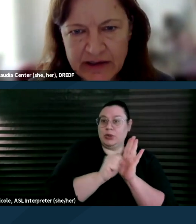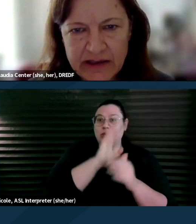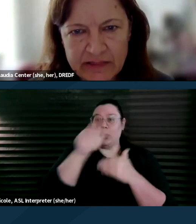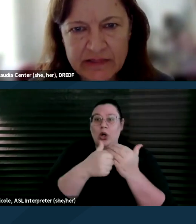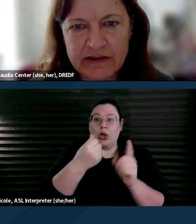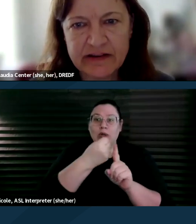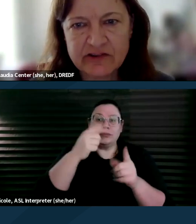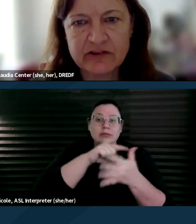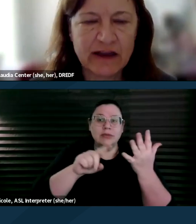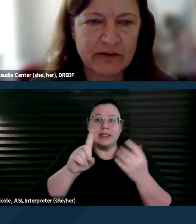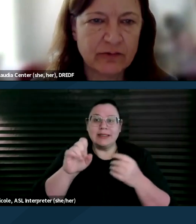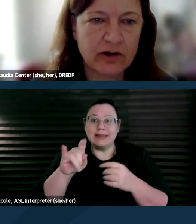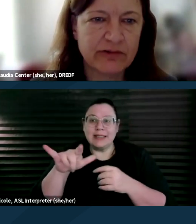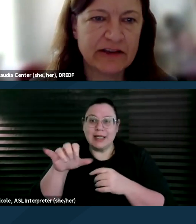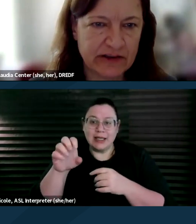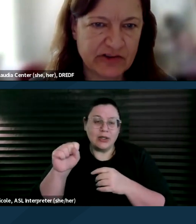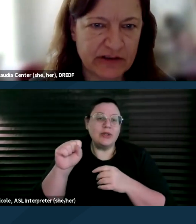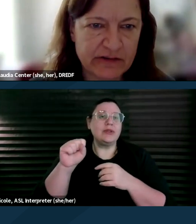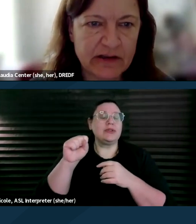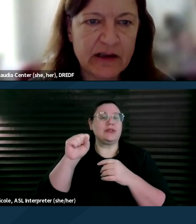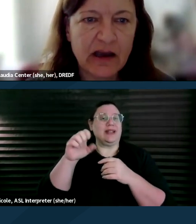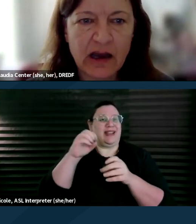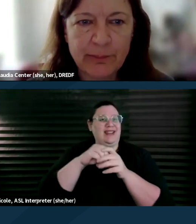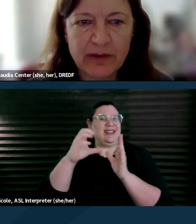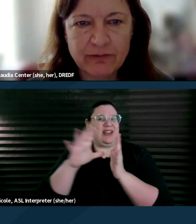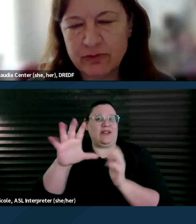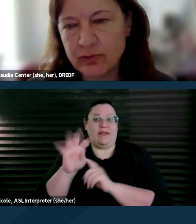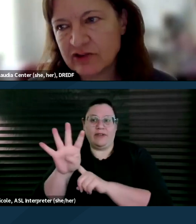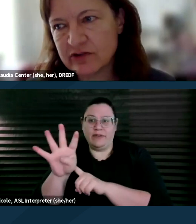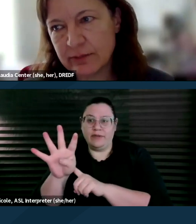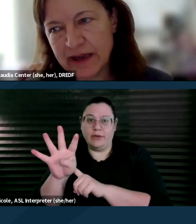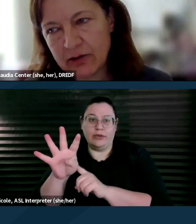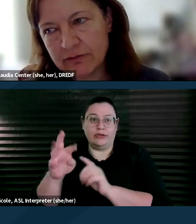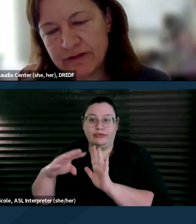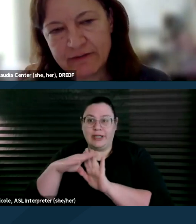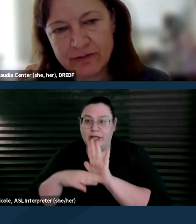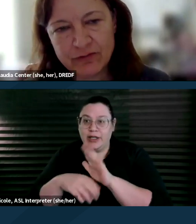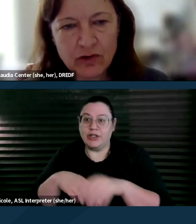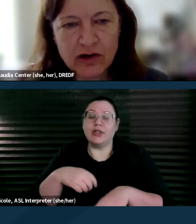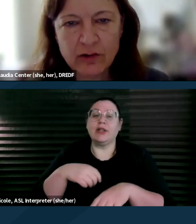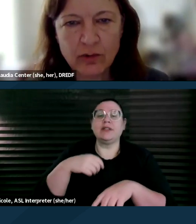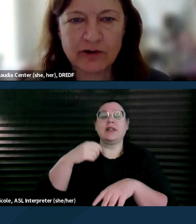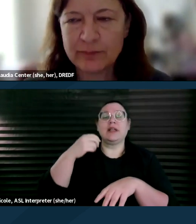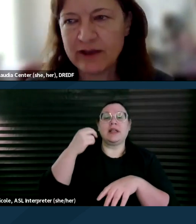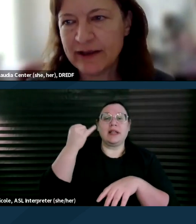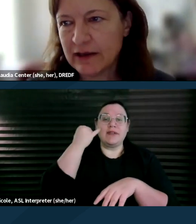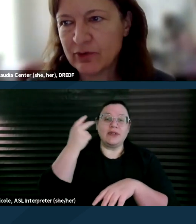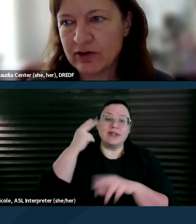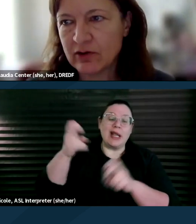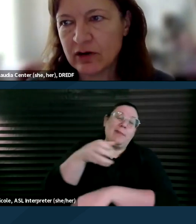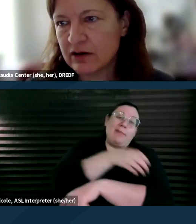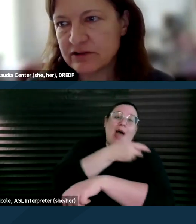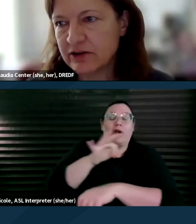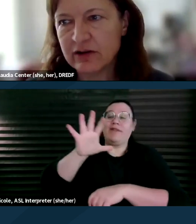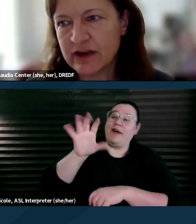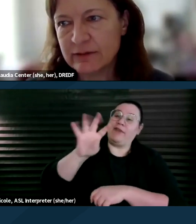detail in the Section 504 regulations. If you watched The Power of 504 or Crip Camp